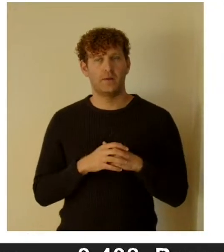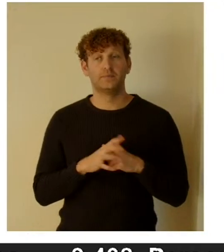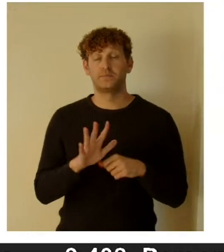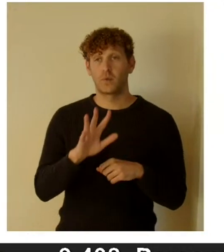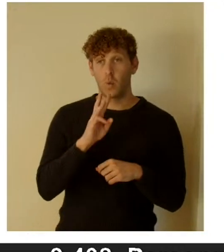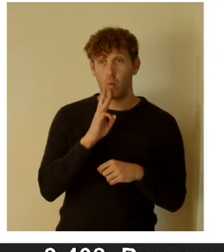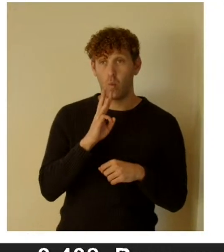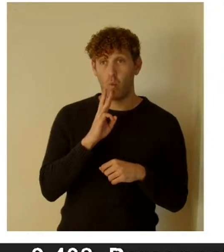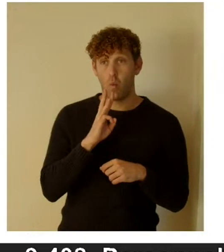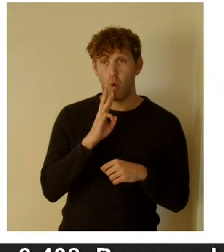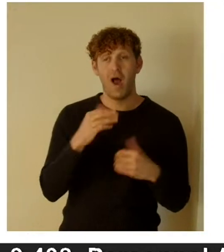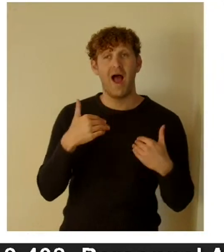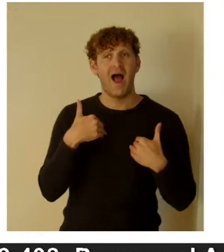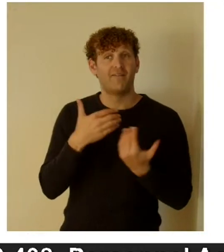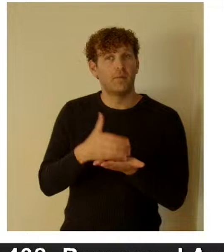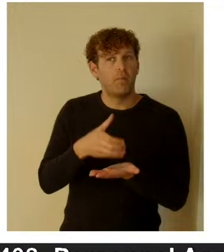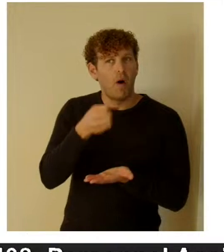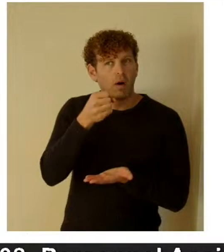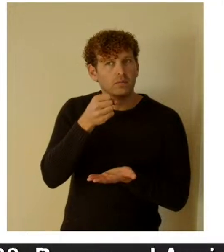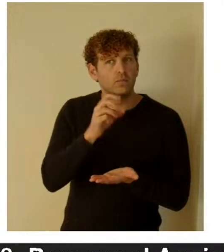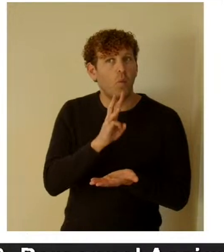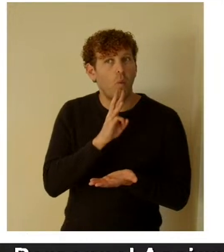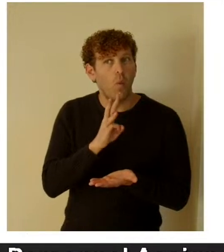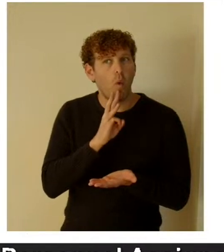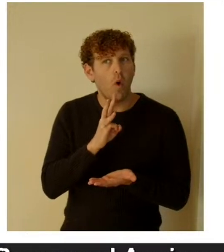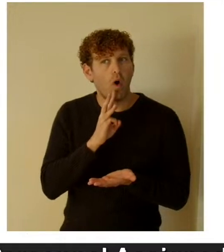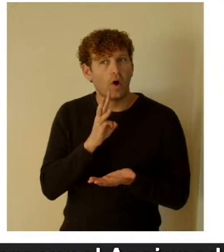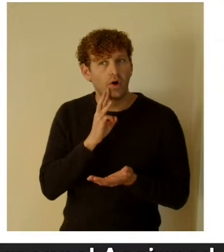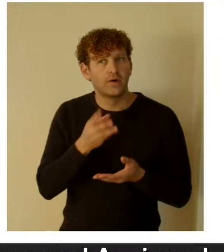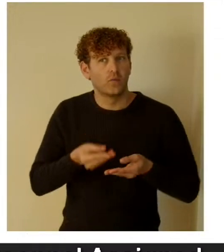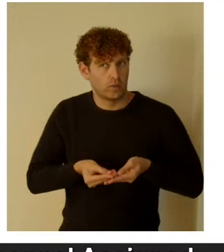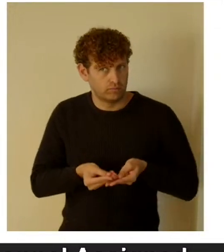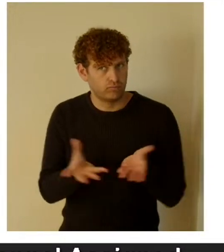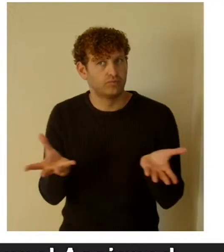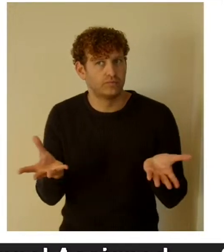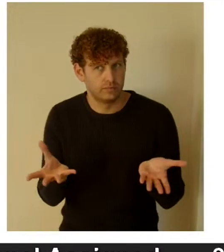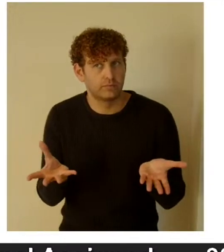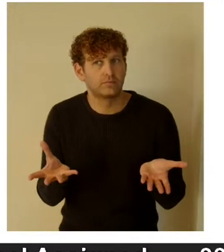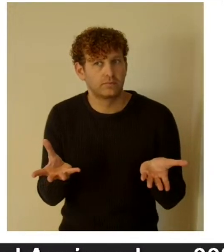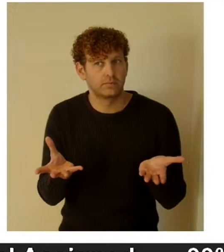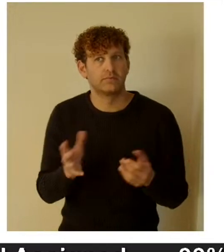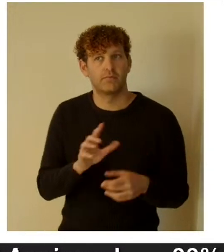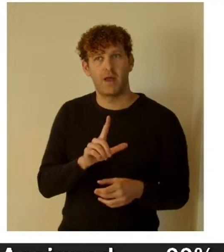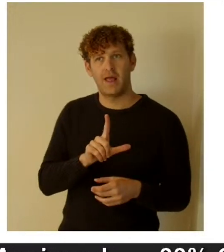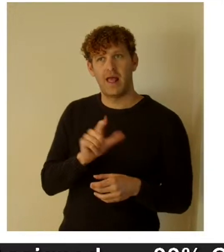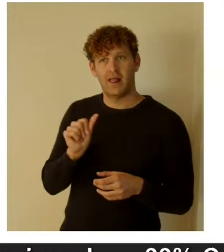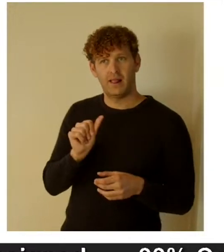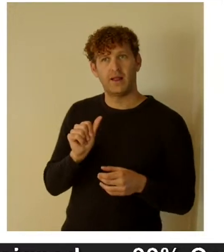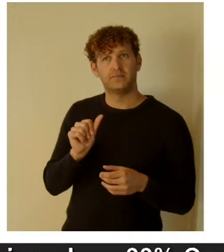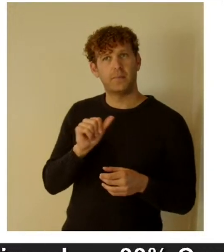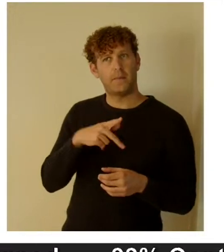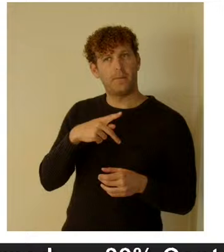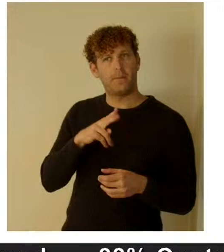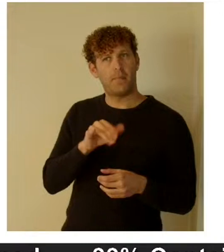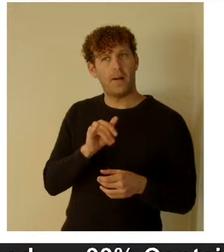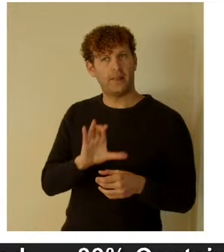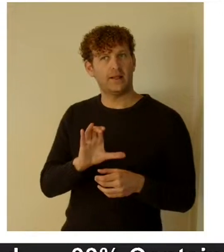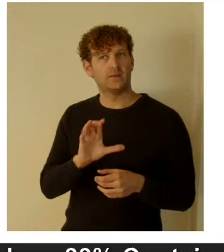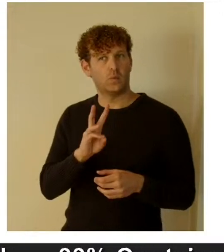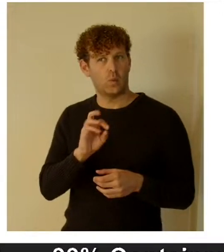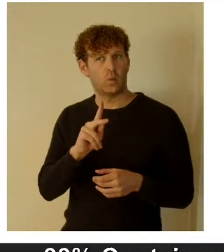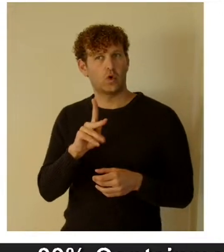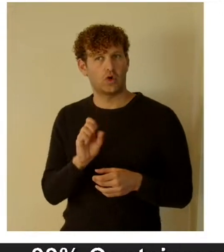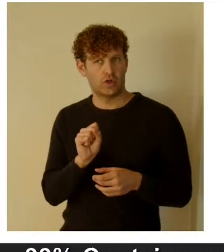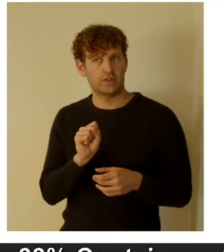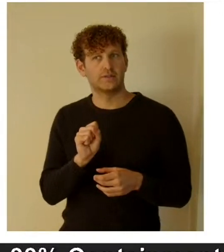bottled water distribution site currently ongoing, supported by LA County Public Works and Pasadena Water and Power and the water agencies that serve